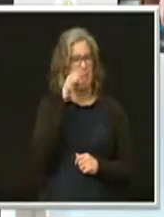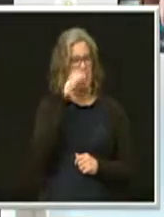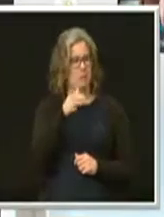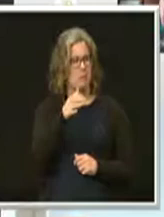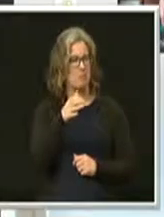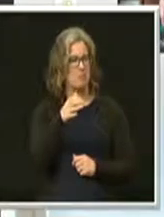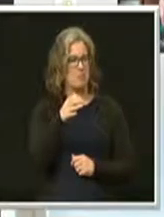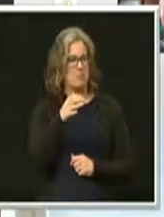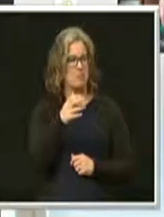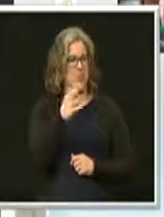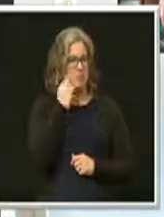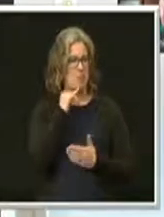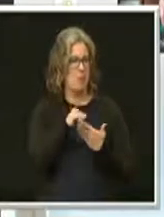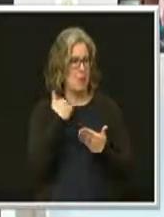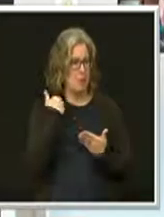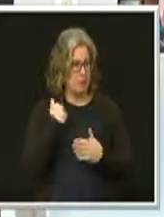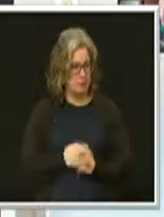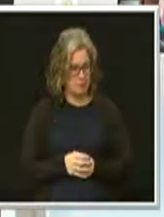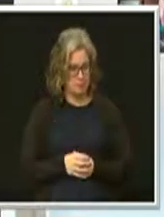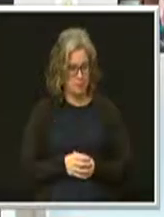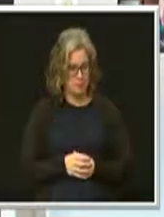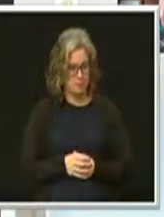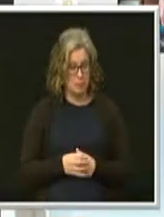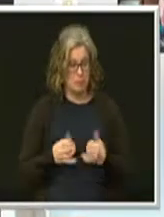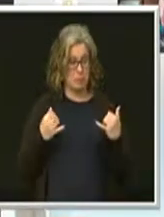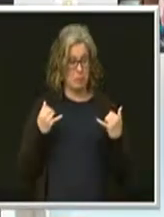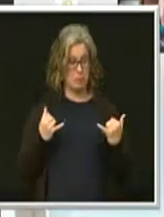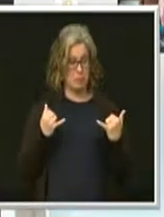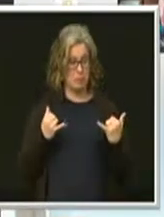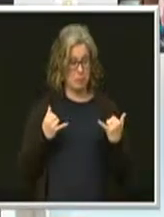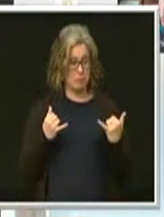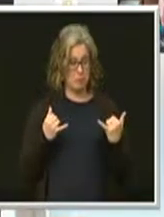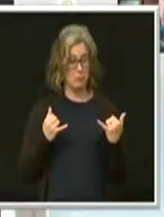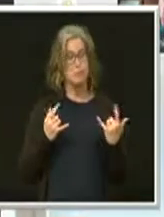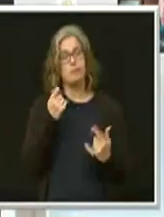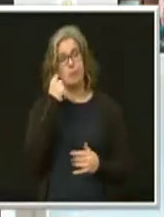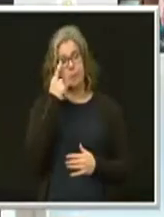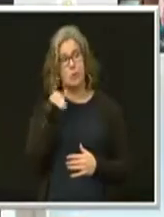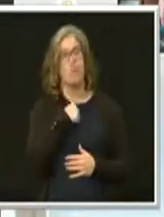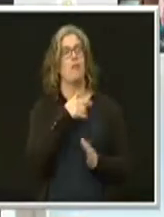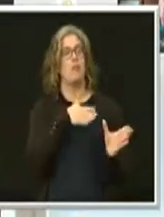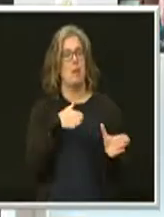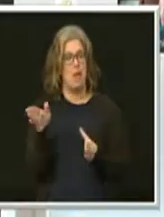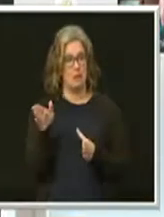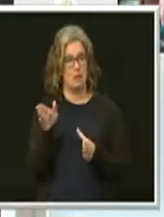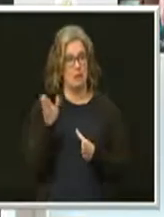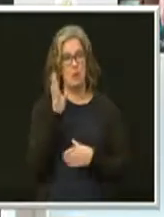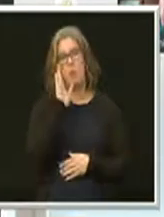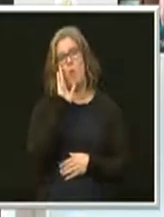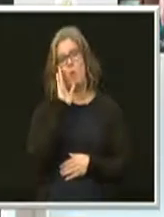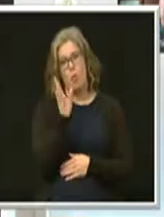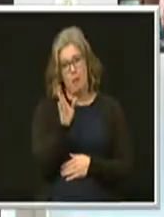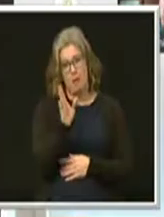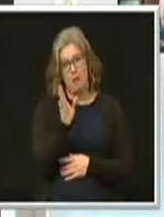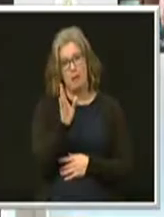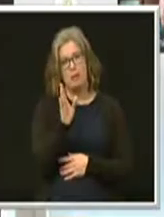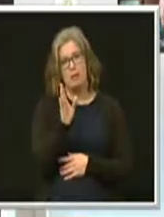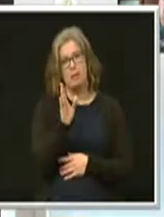itself going through. But right now, you rest assured that we have a plan, and we will end up